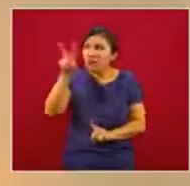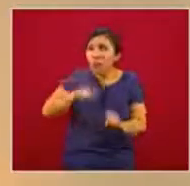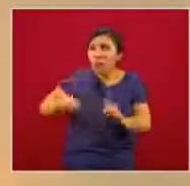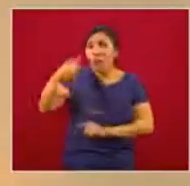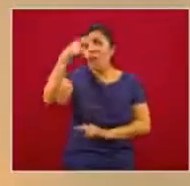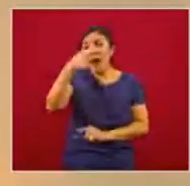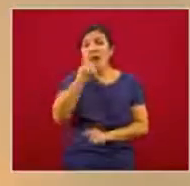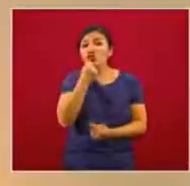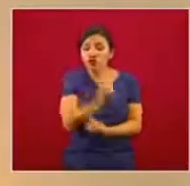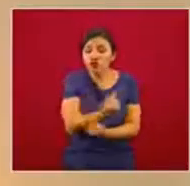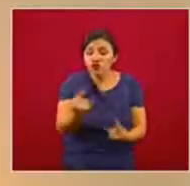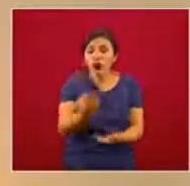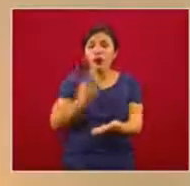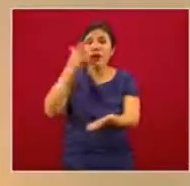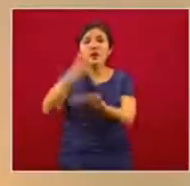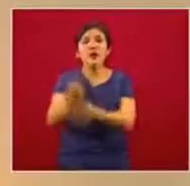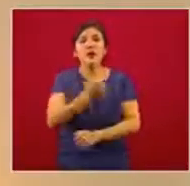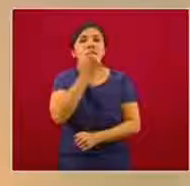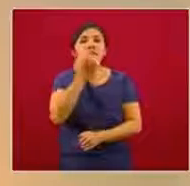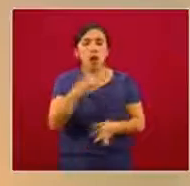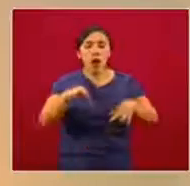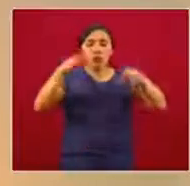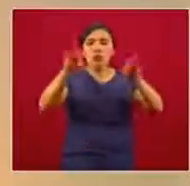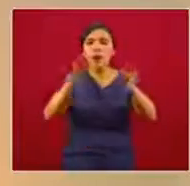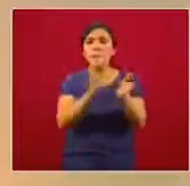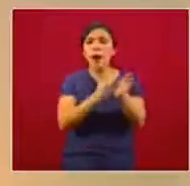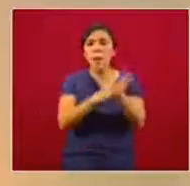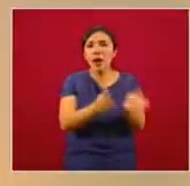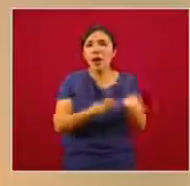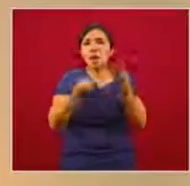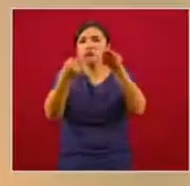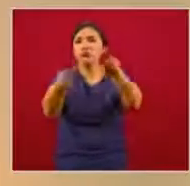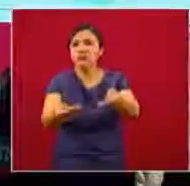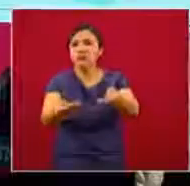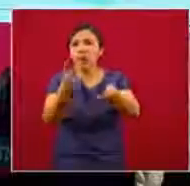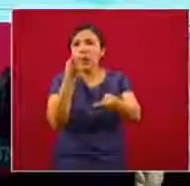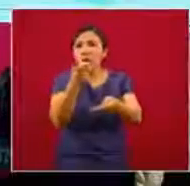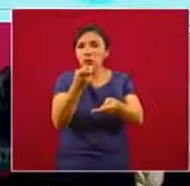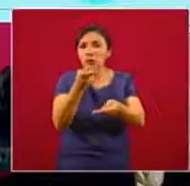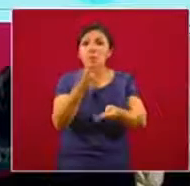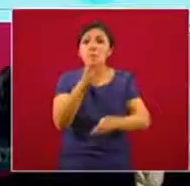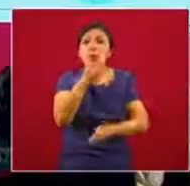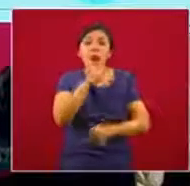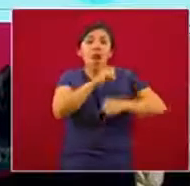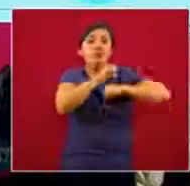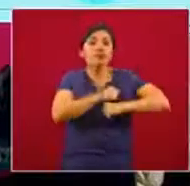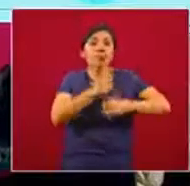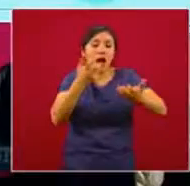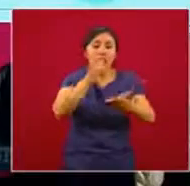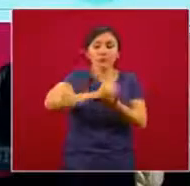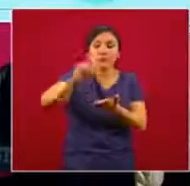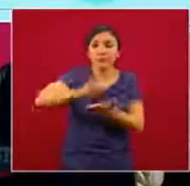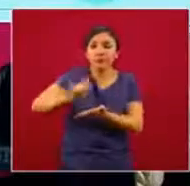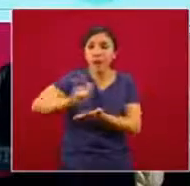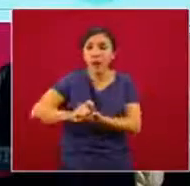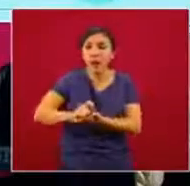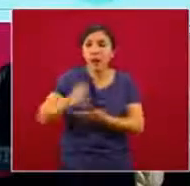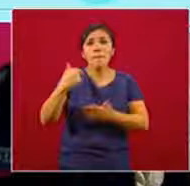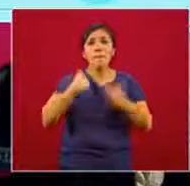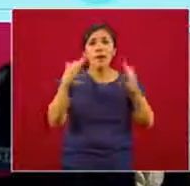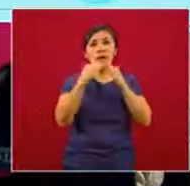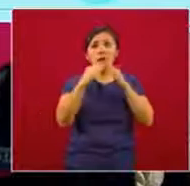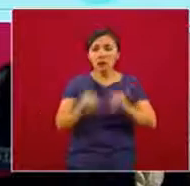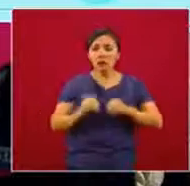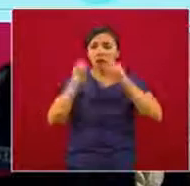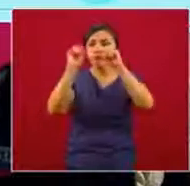symptoms display or exhibiting any symptoms. So the children could then arrive with